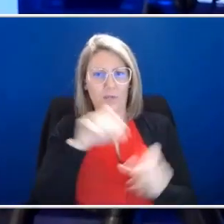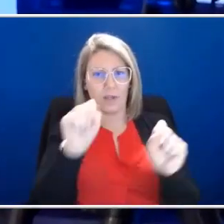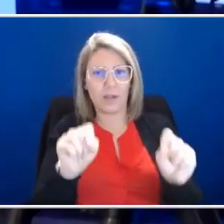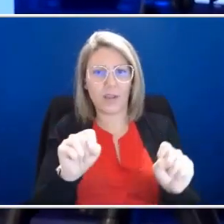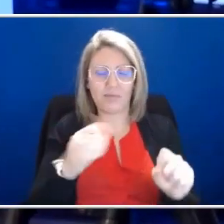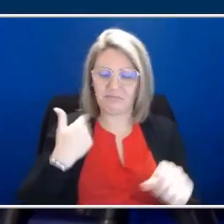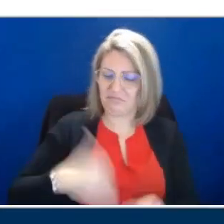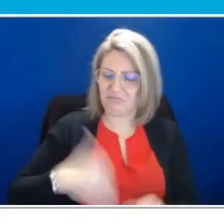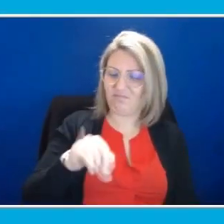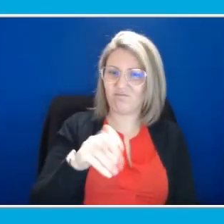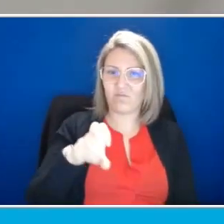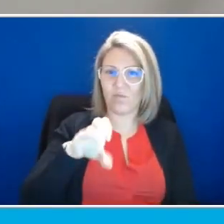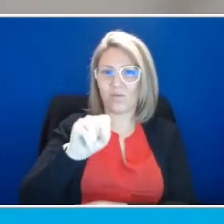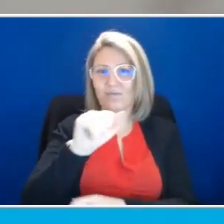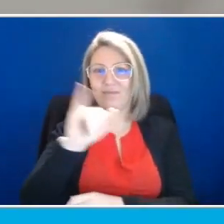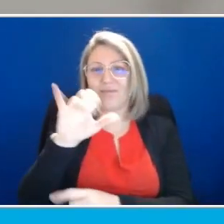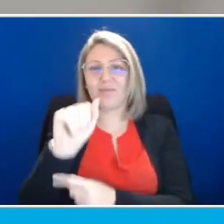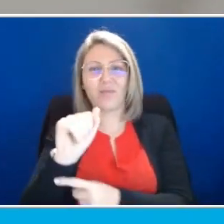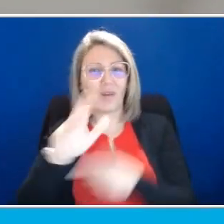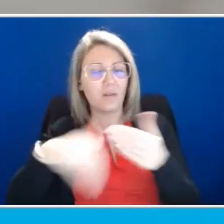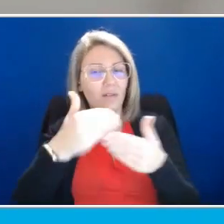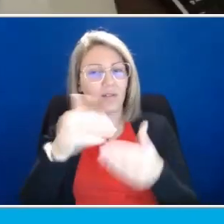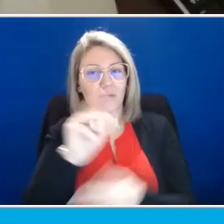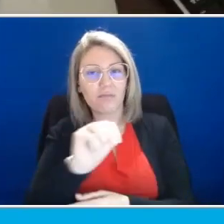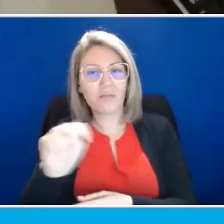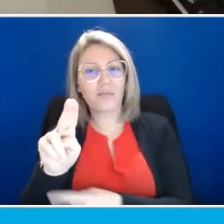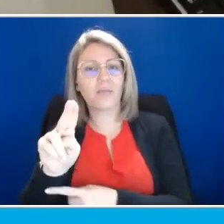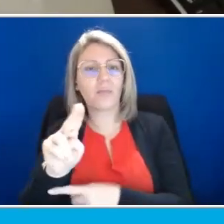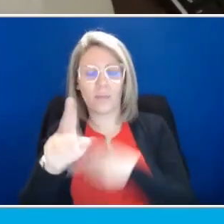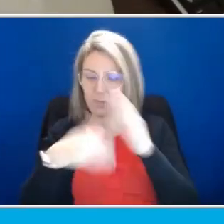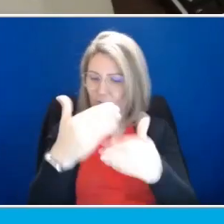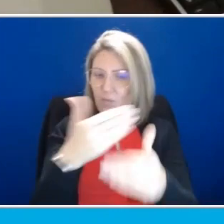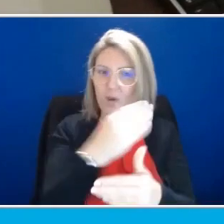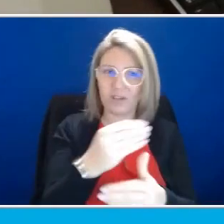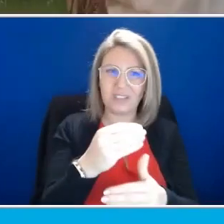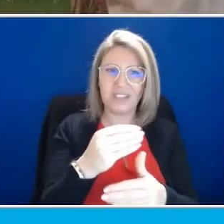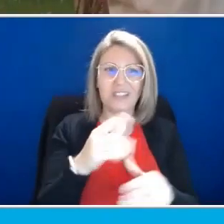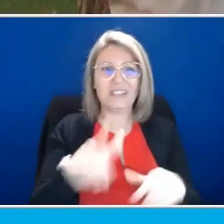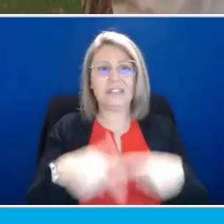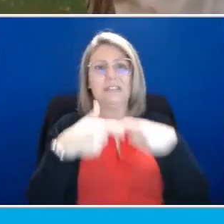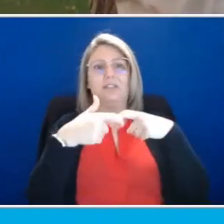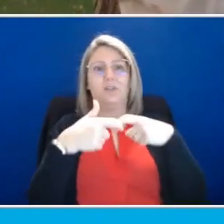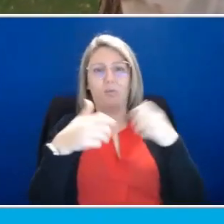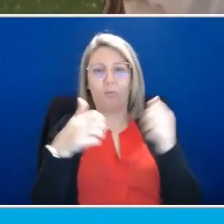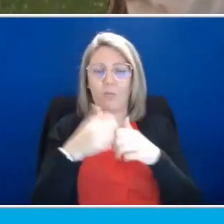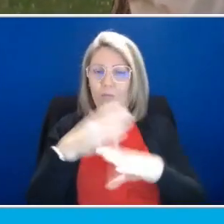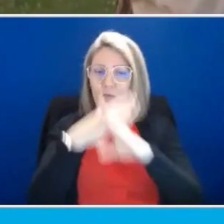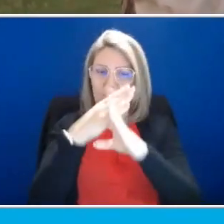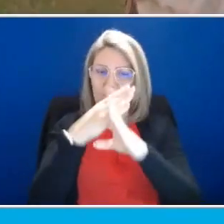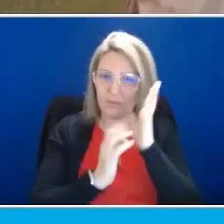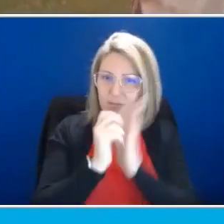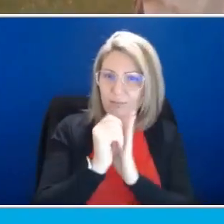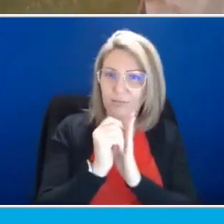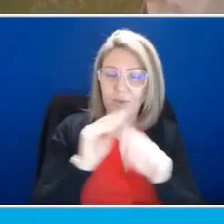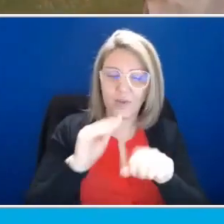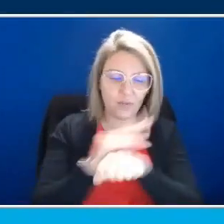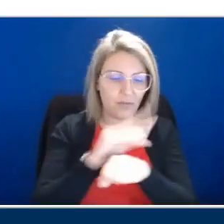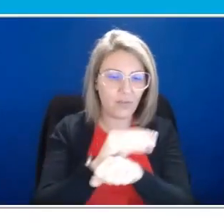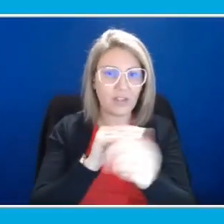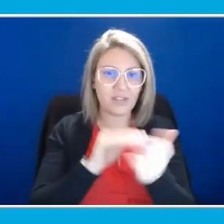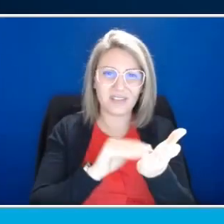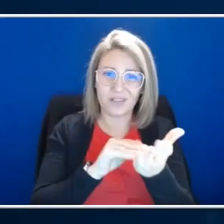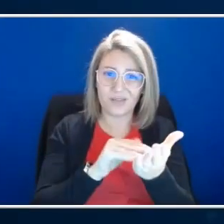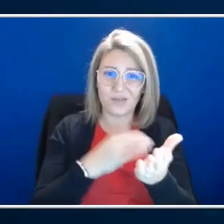on the next Morning Medical Update. The progress and the setbacks in preventing cancer. The advice doctors wish every one of us